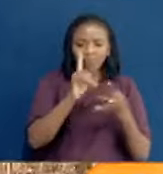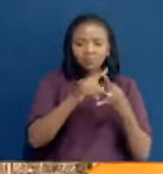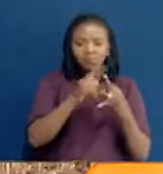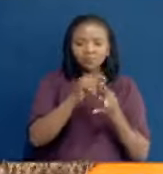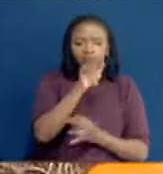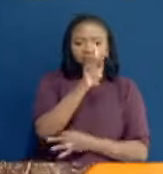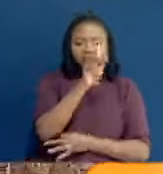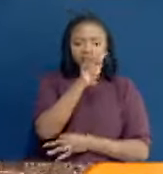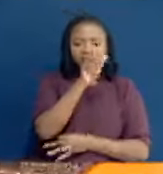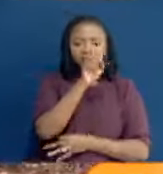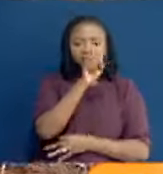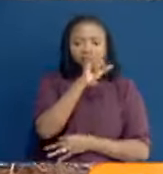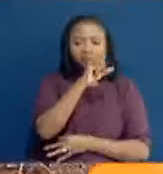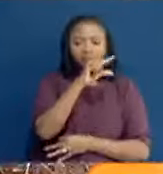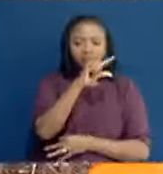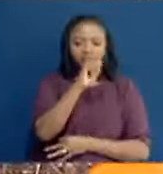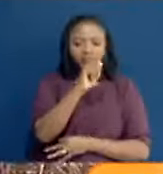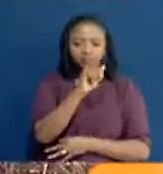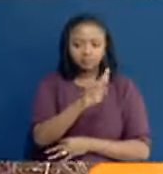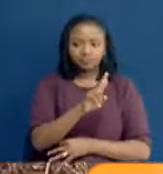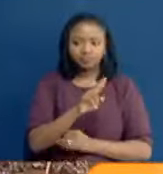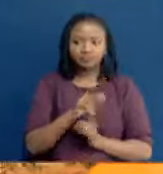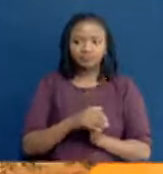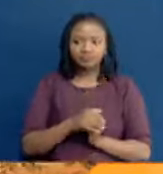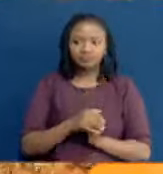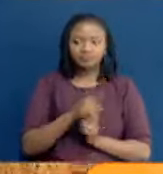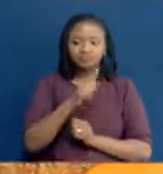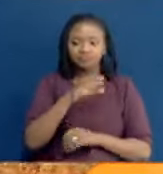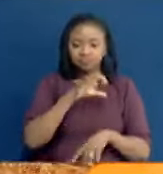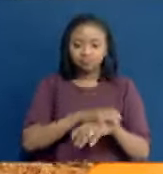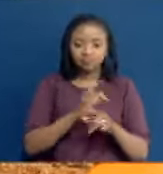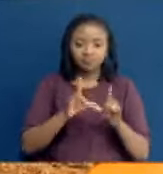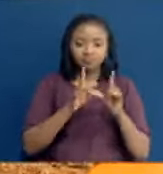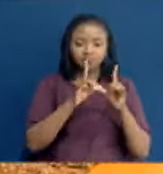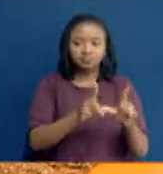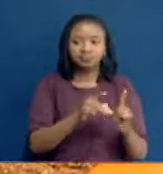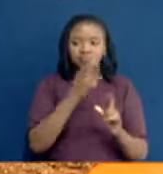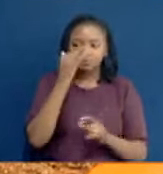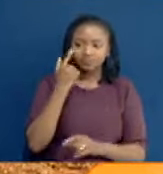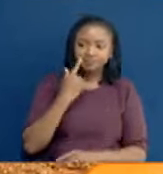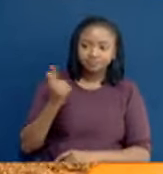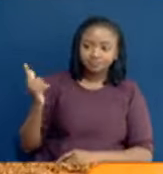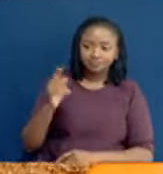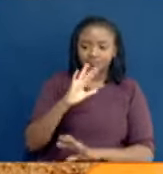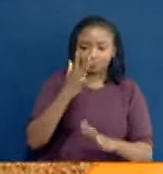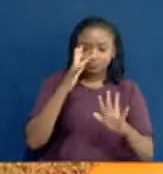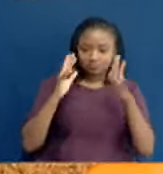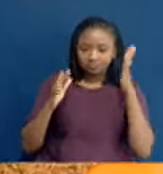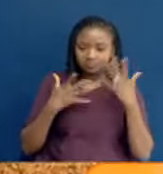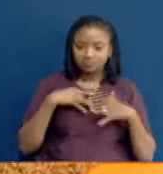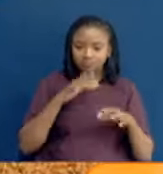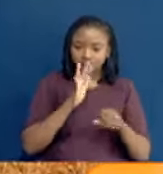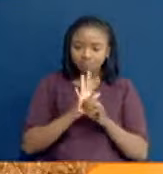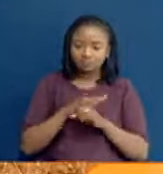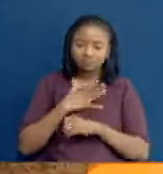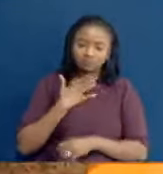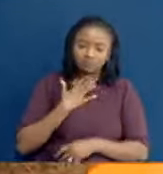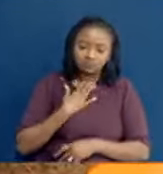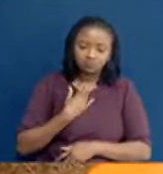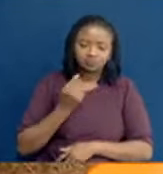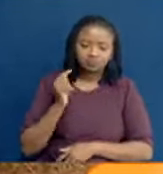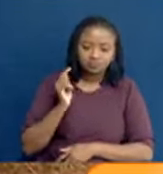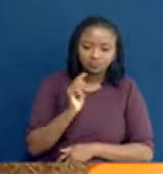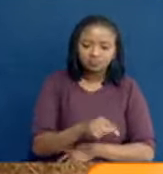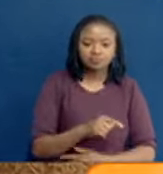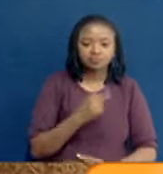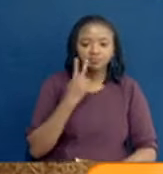year 2021, while Mgeno became one of the latest holders of a community wildlife conservancy certification